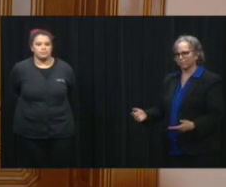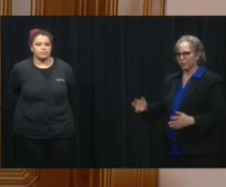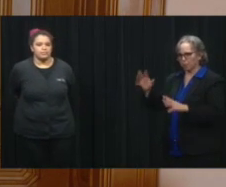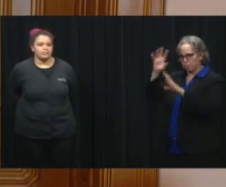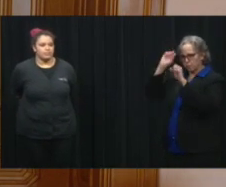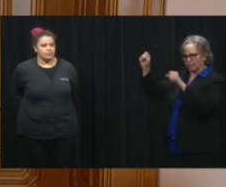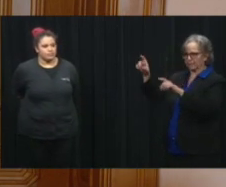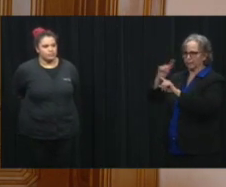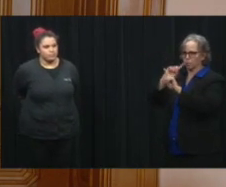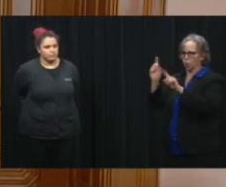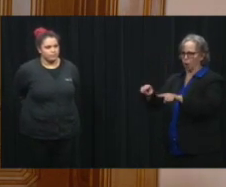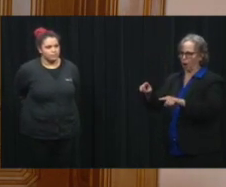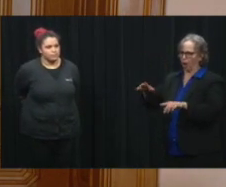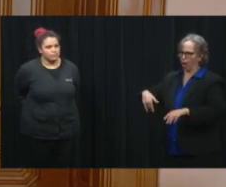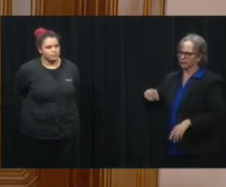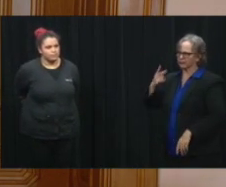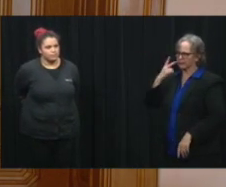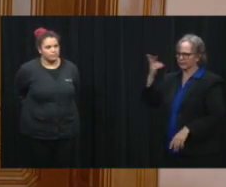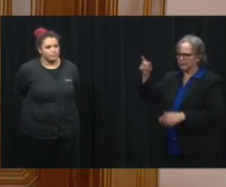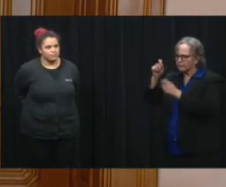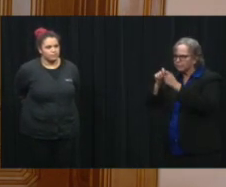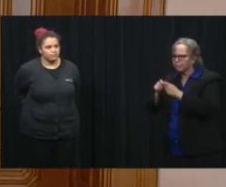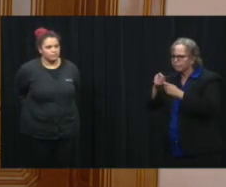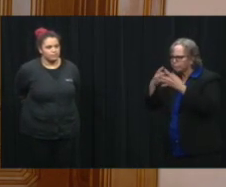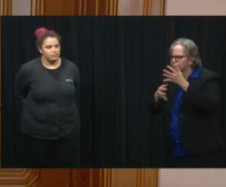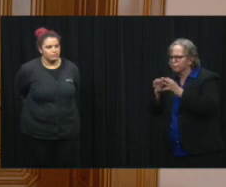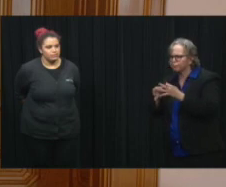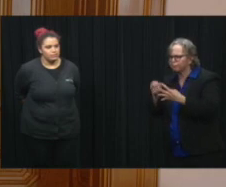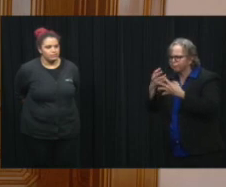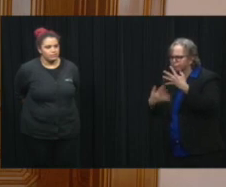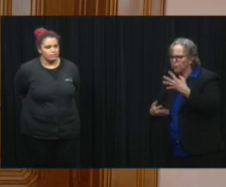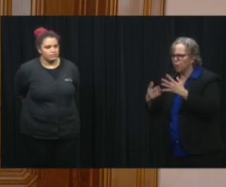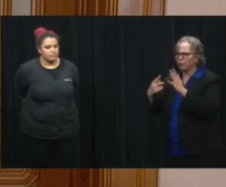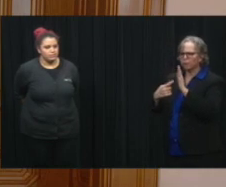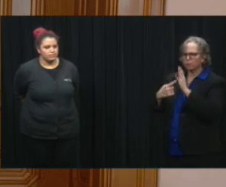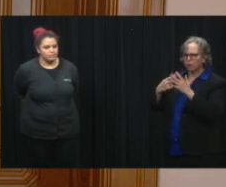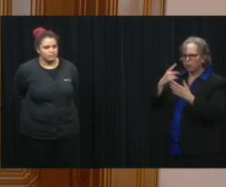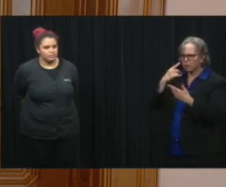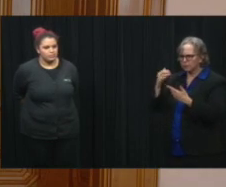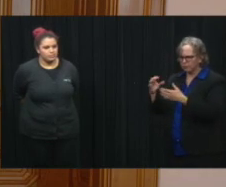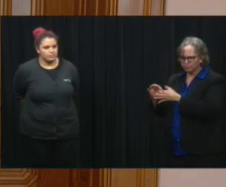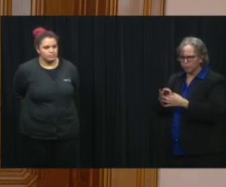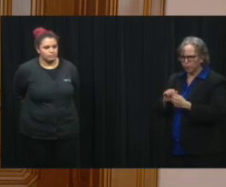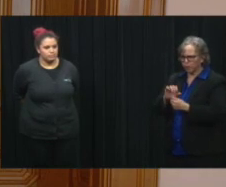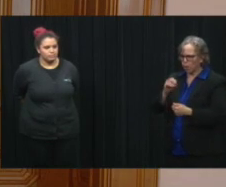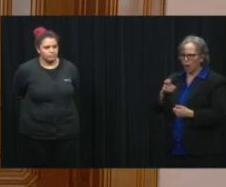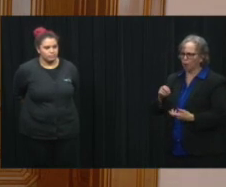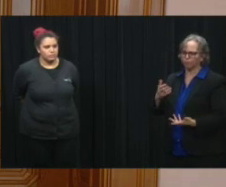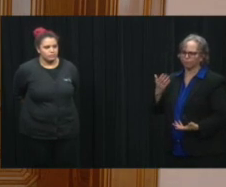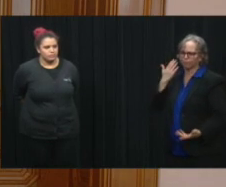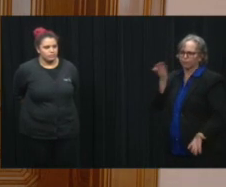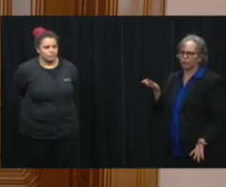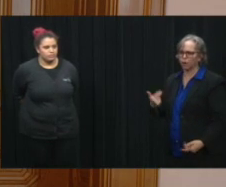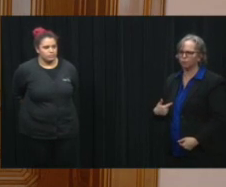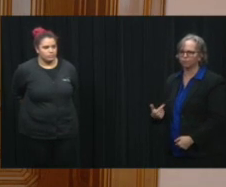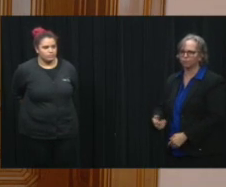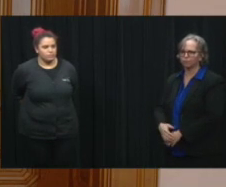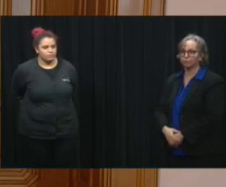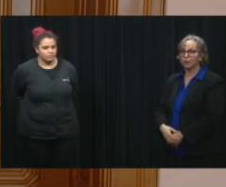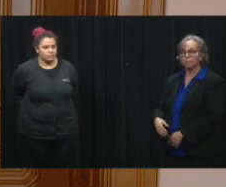the details or the modeling as far as Ohio is concerned. But I've kind of laid out